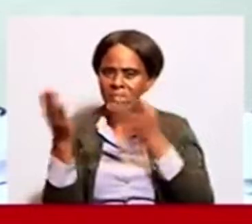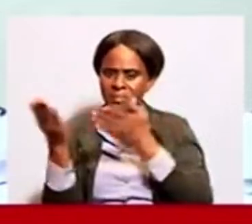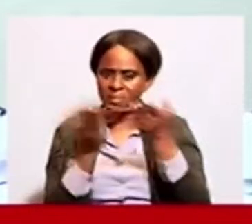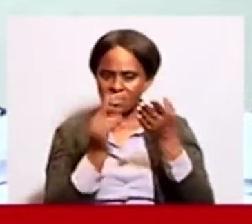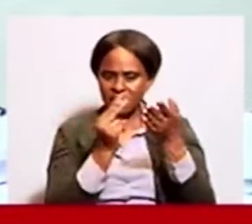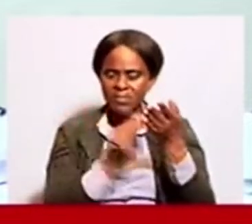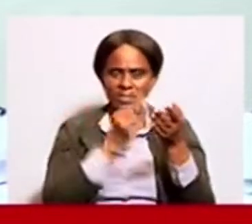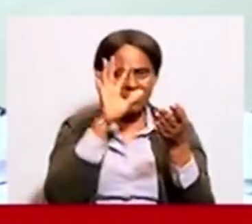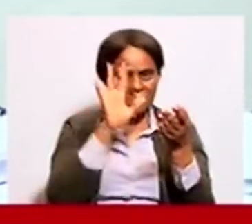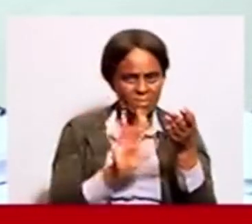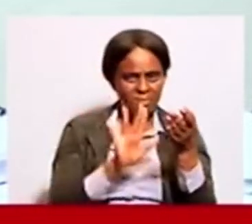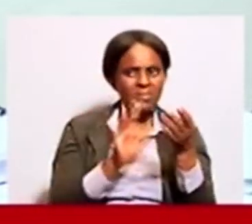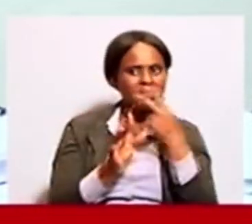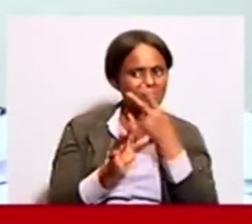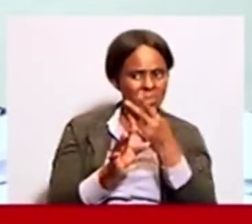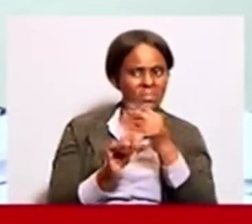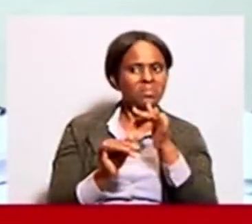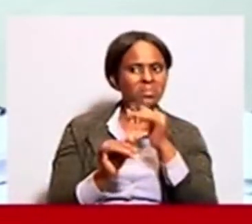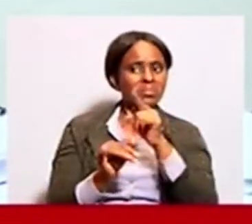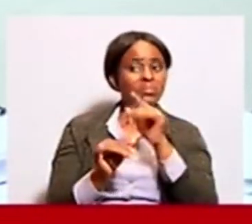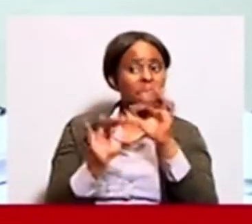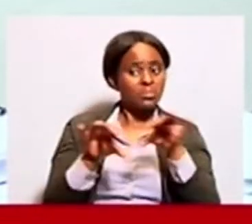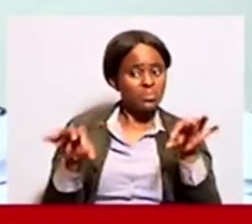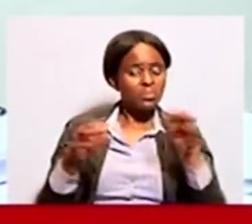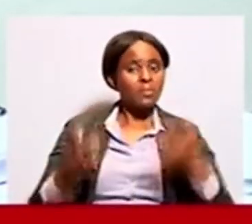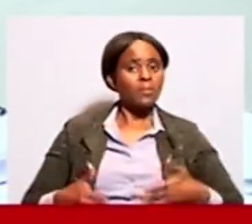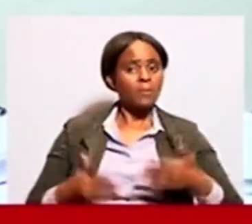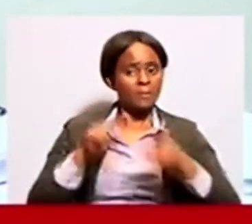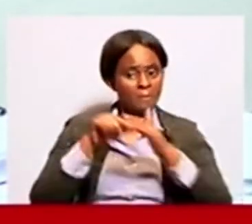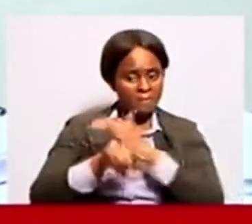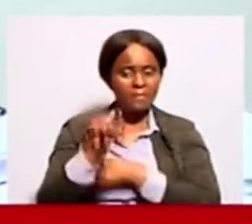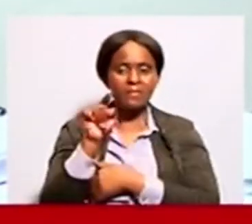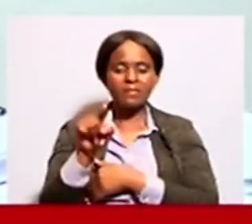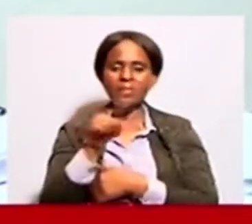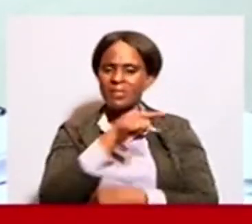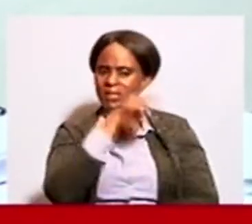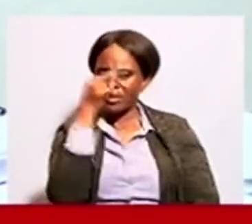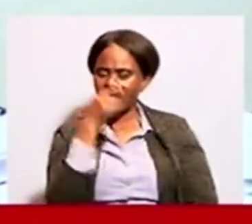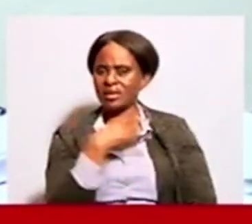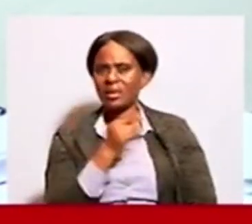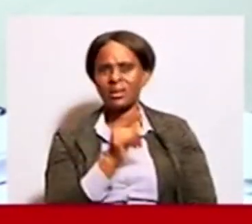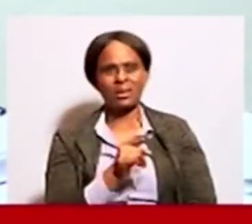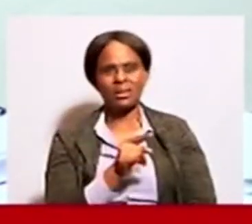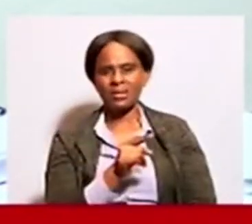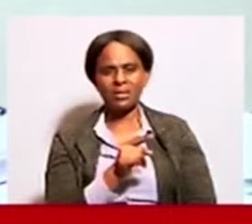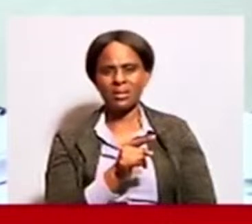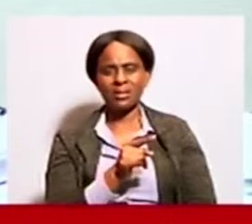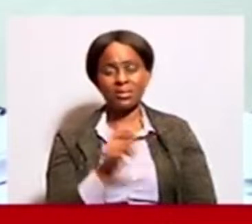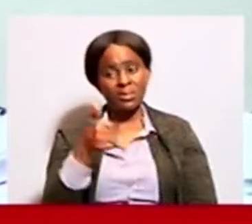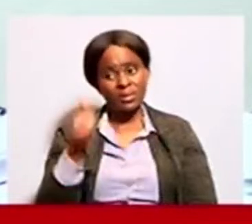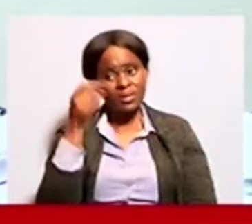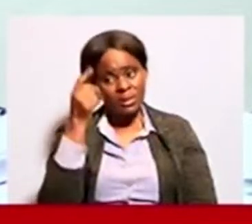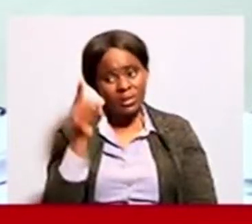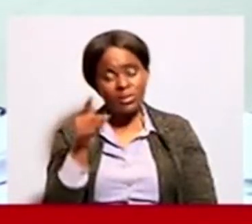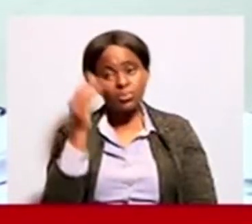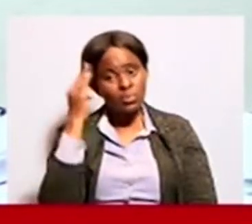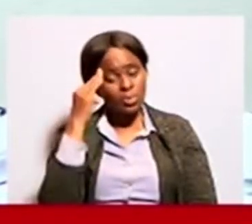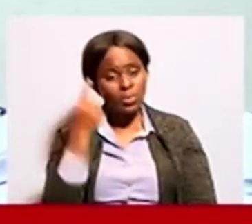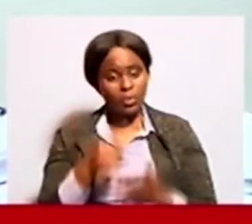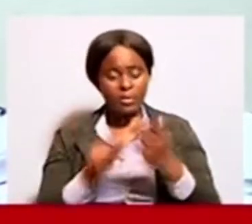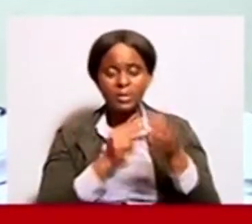us a colored one, we'll say, oh, even the children are happy to go into it. But when it's black and white, you understand and you know what we are talking